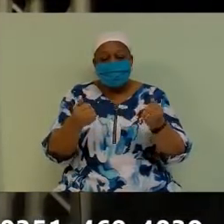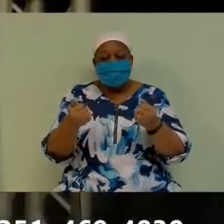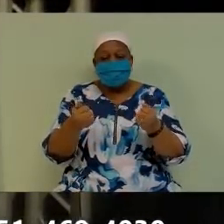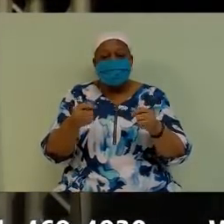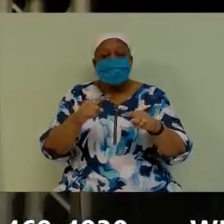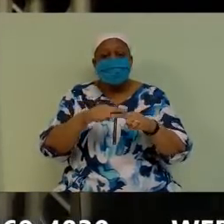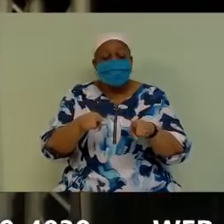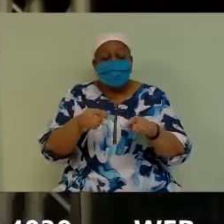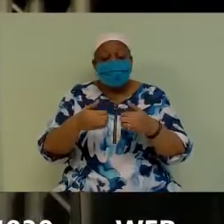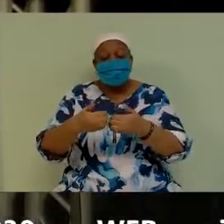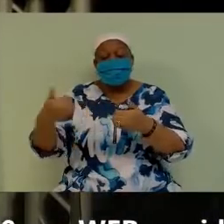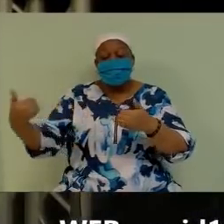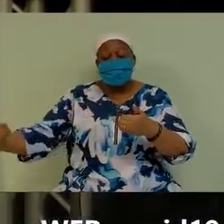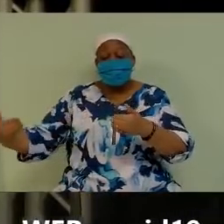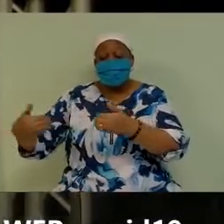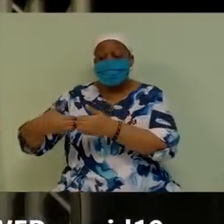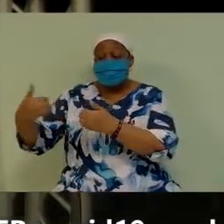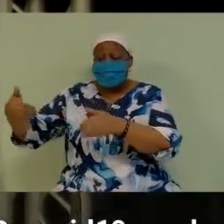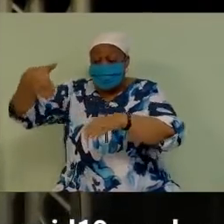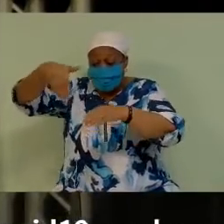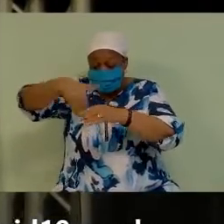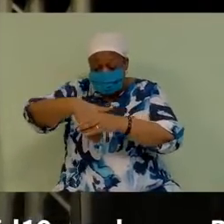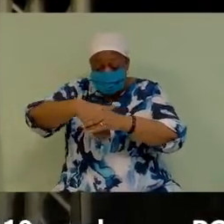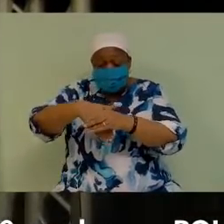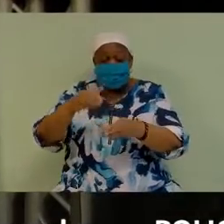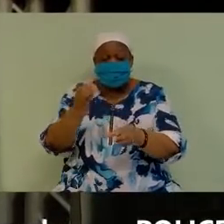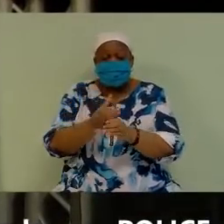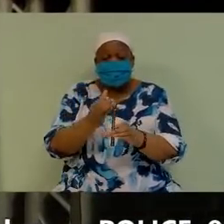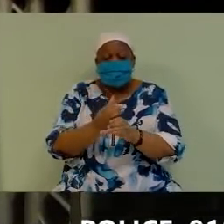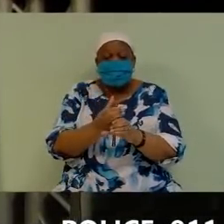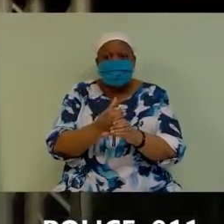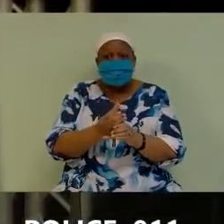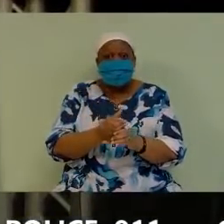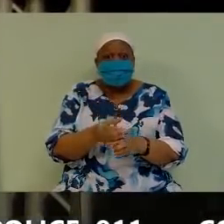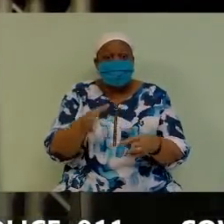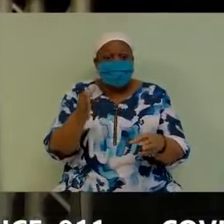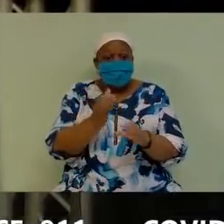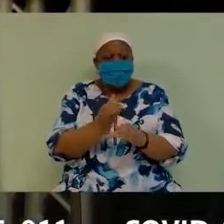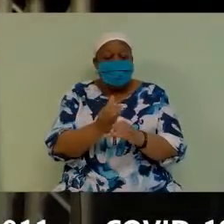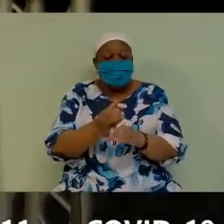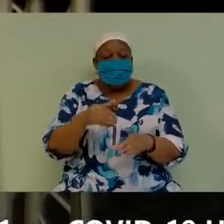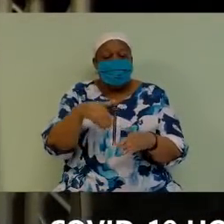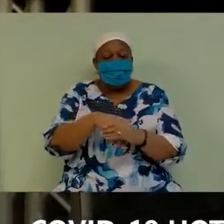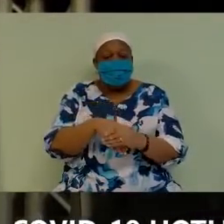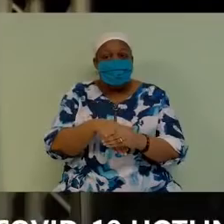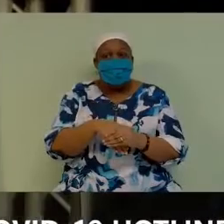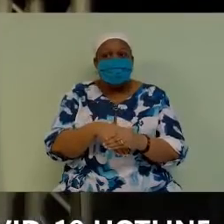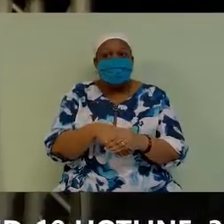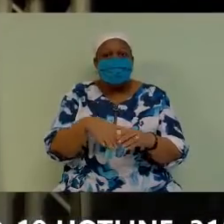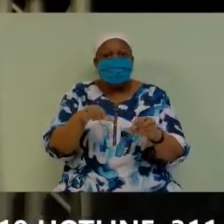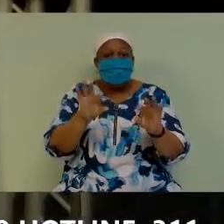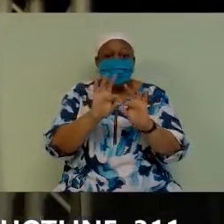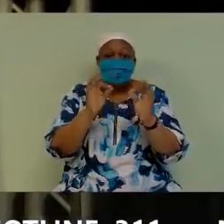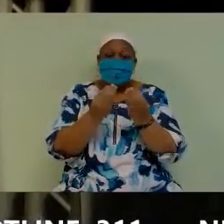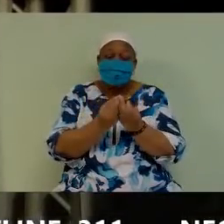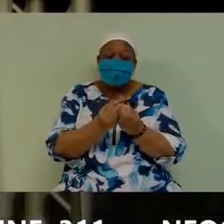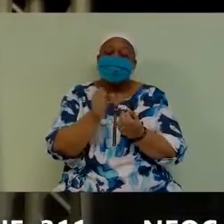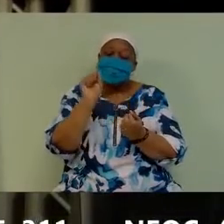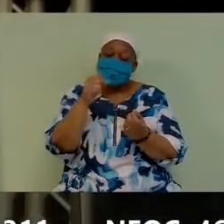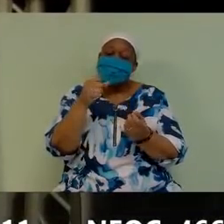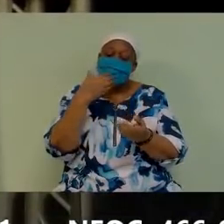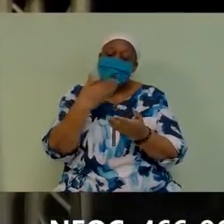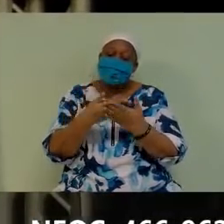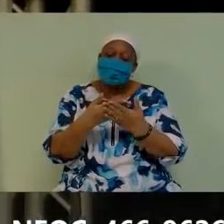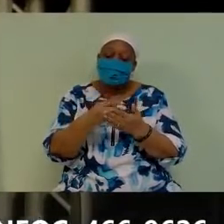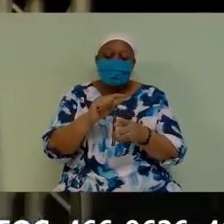social distancing within the vehicles themselves. And so if you had a vehicle with family members, that might have been fine, but if you have a big truck with